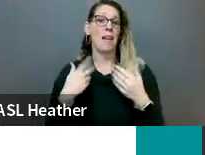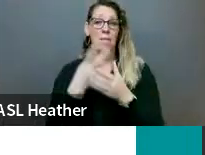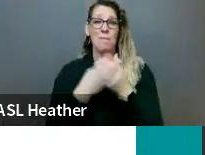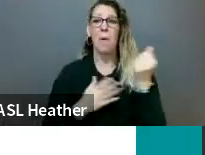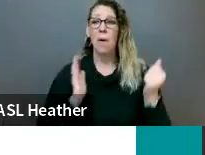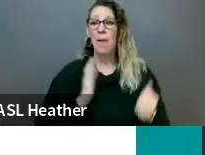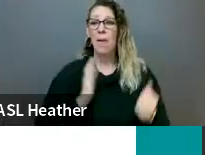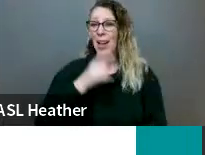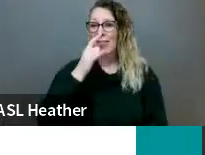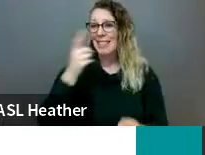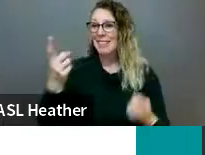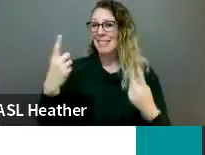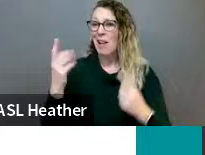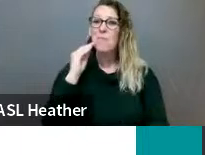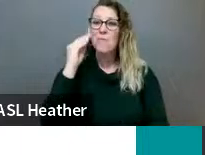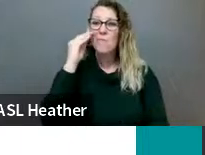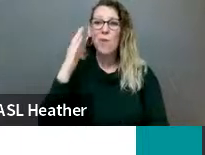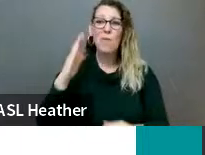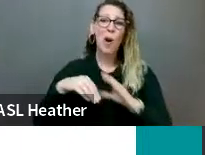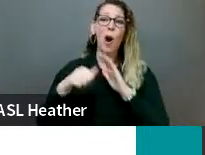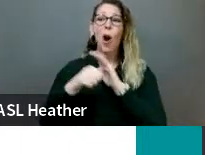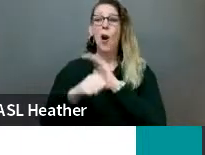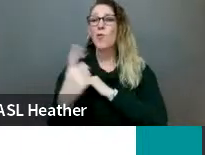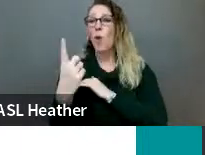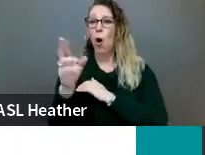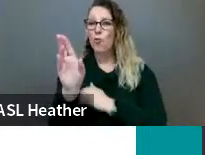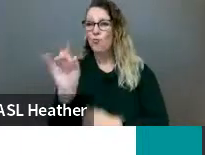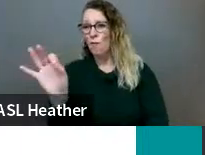under our roof. Good.